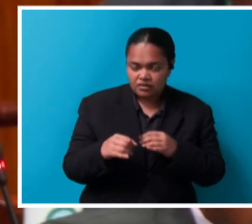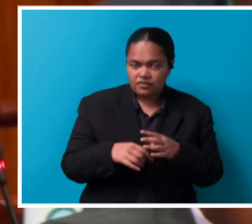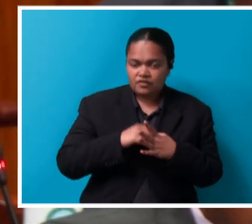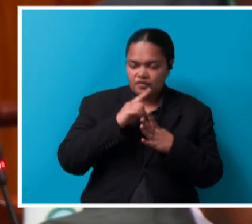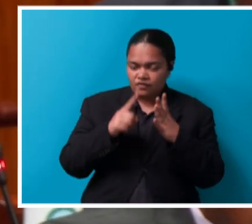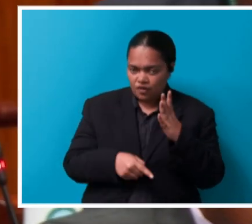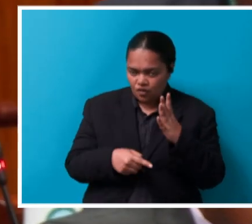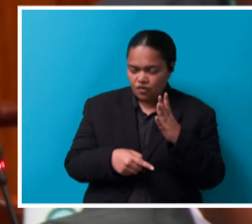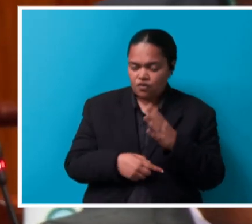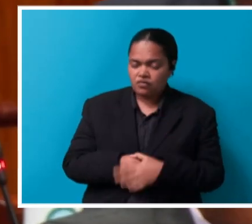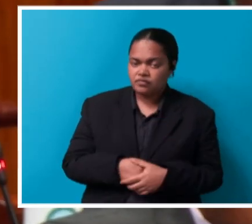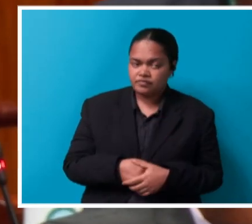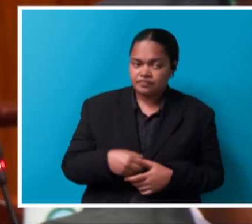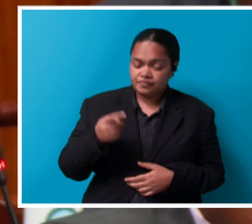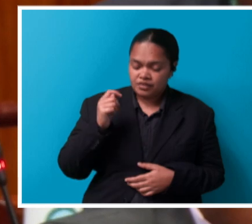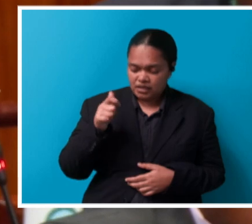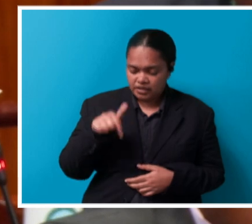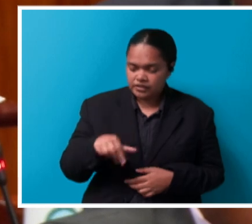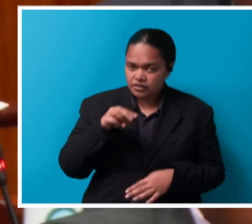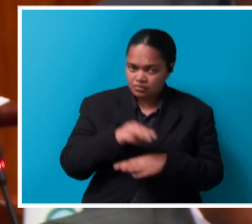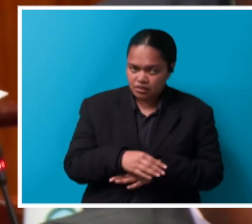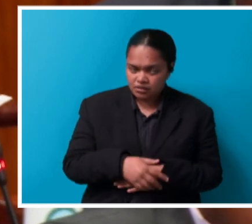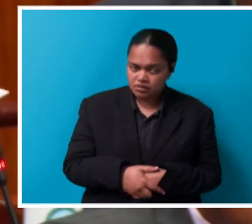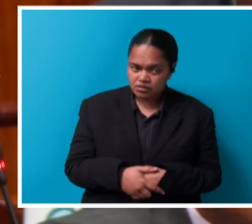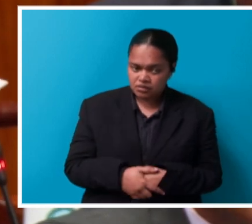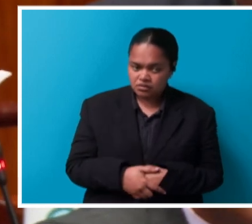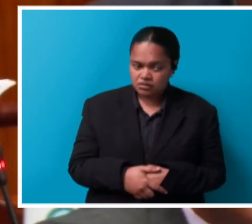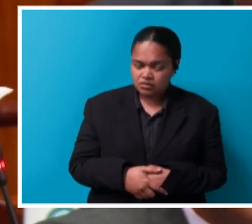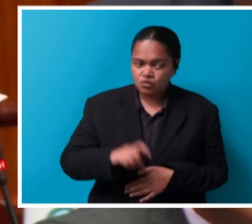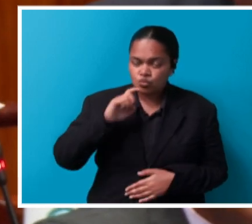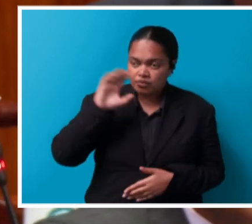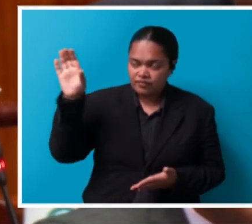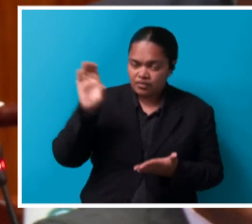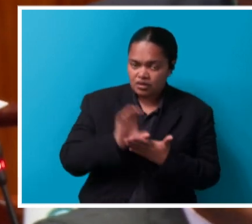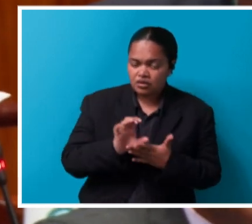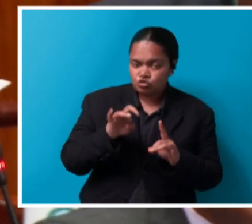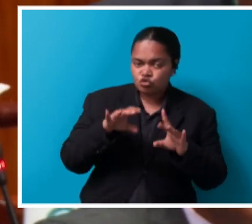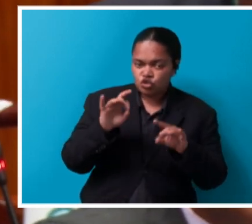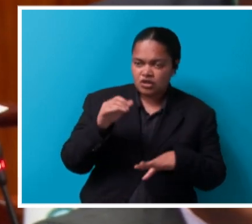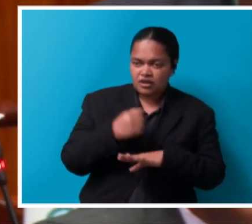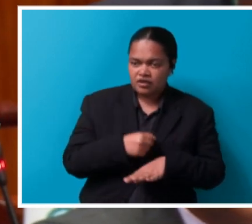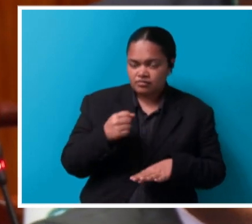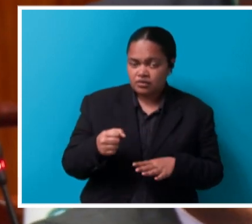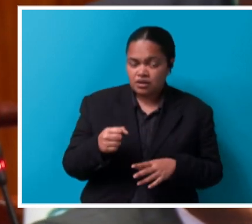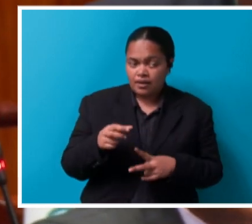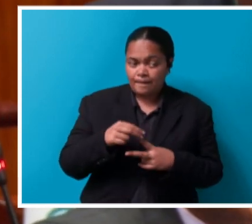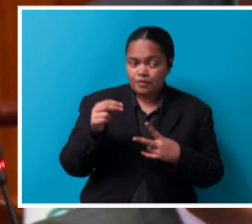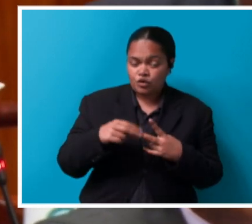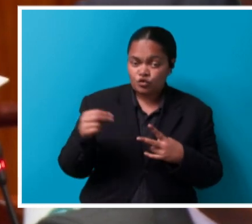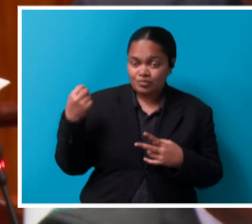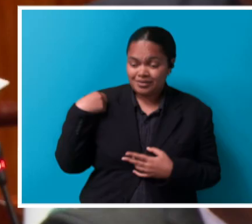officer early this month, and it will be funded by the Australian government, and the appointment is ready to be